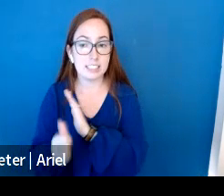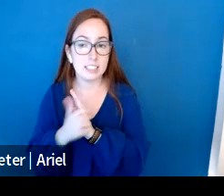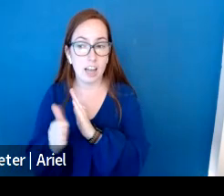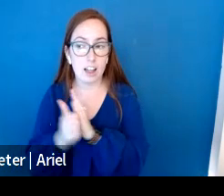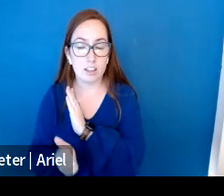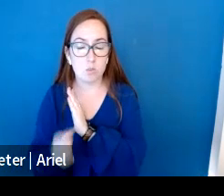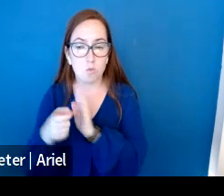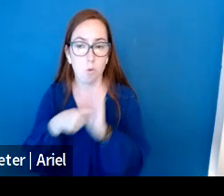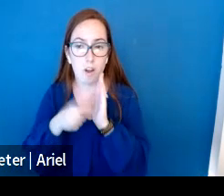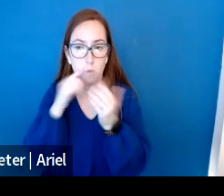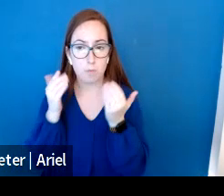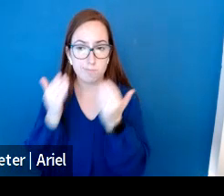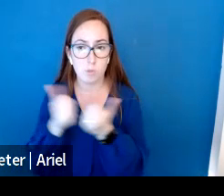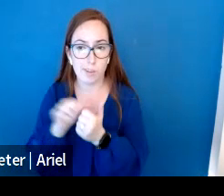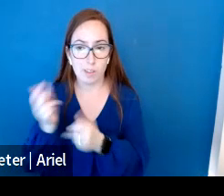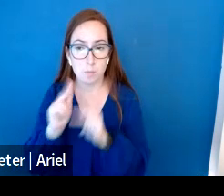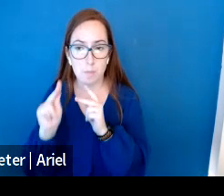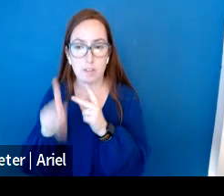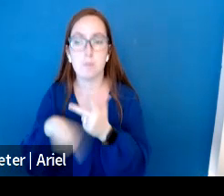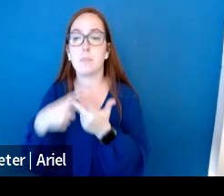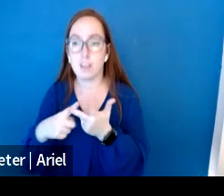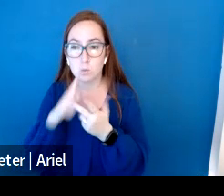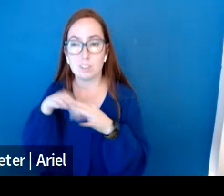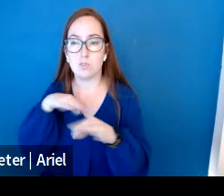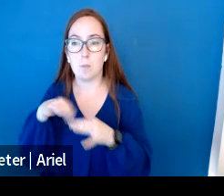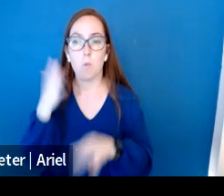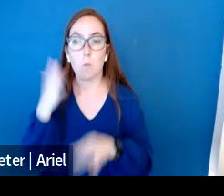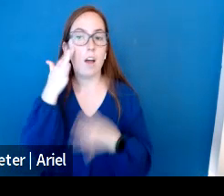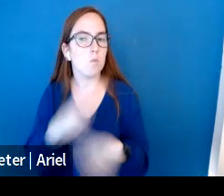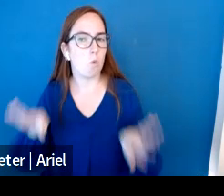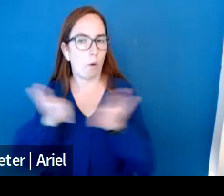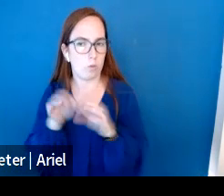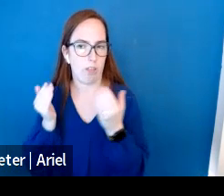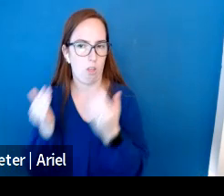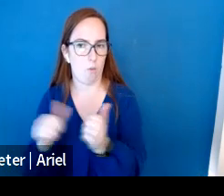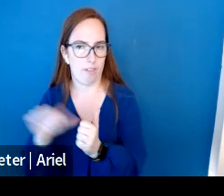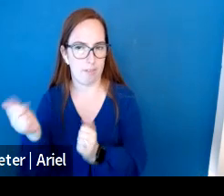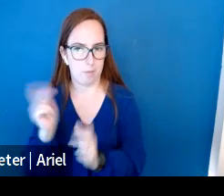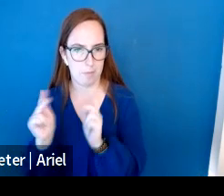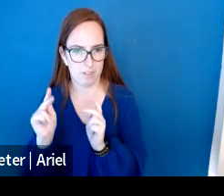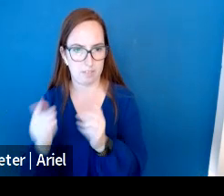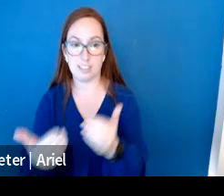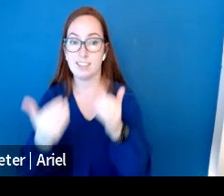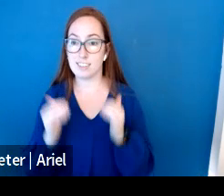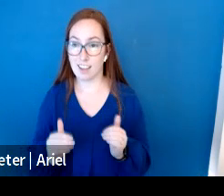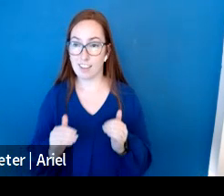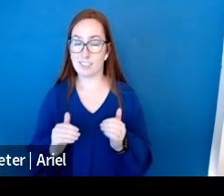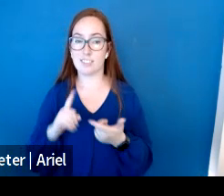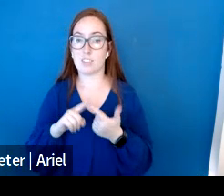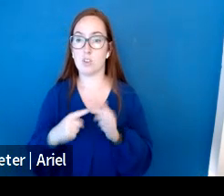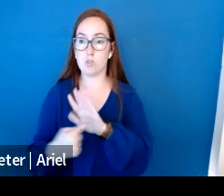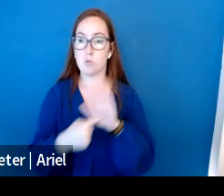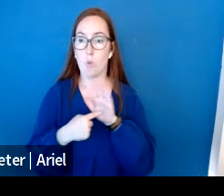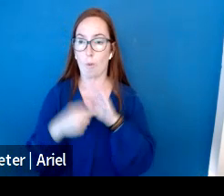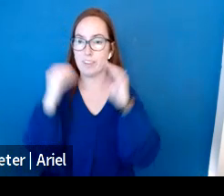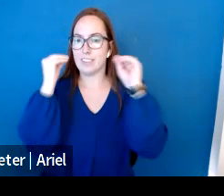the importance of getting along with others. In the next phase, the teacher will then model the skills